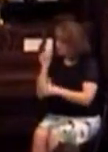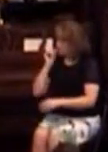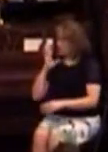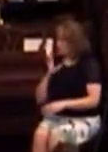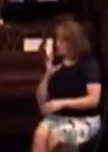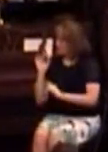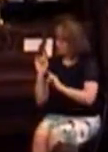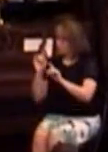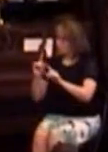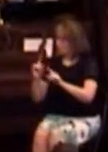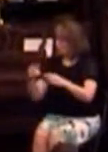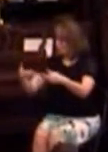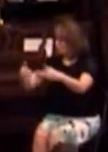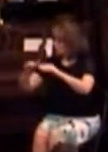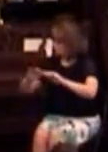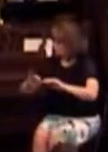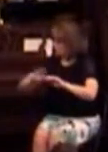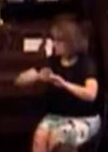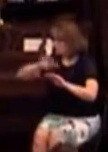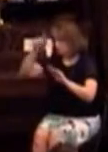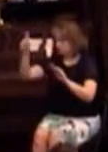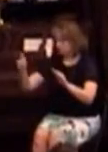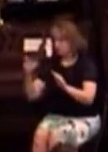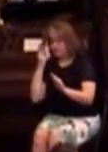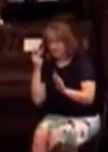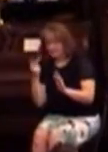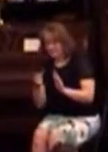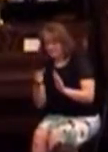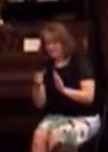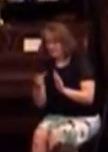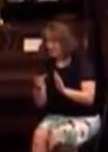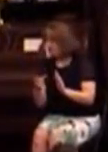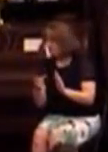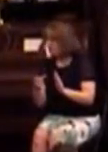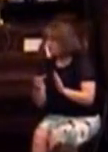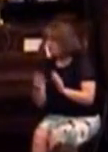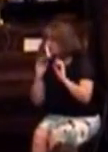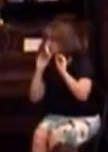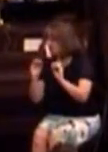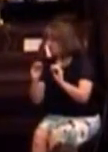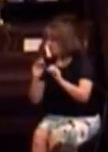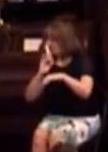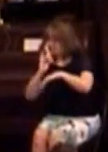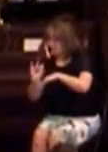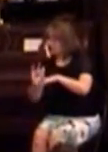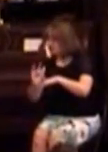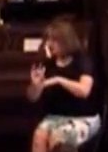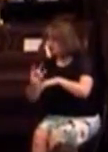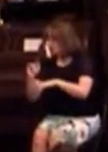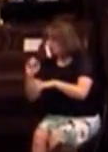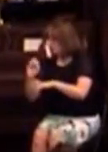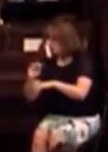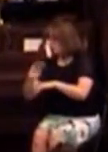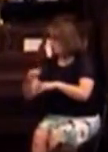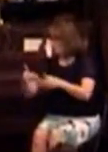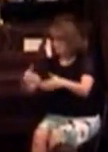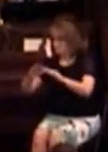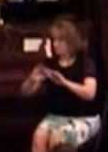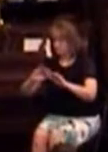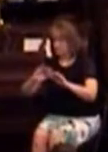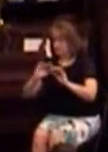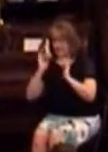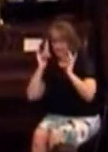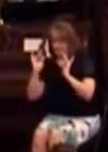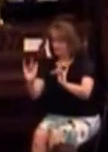gone, and they encounter an angel and say, oh, no, Jesus is alive. And they run off. They tell the disciples, he's alive, he's alive. And the guys